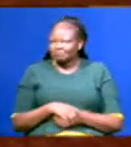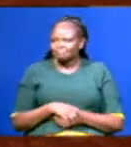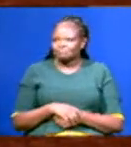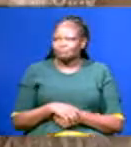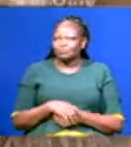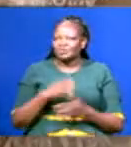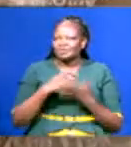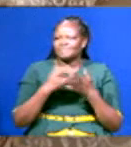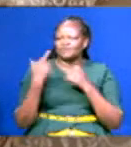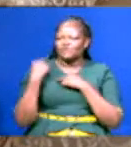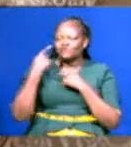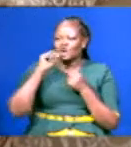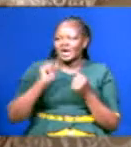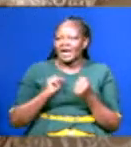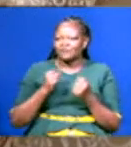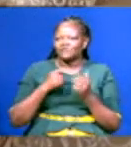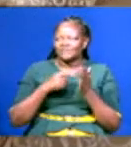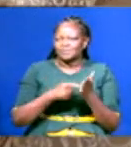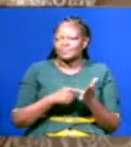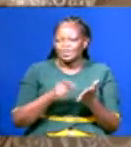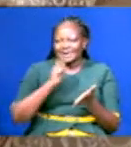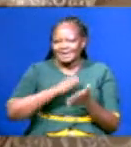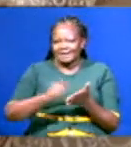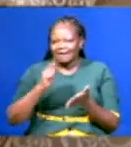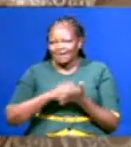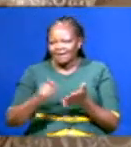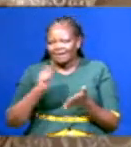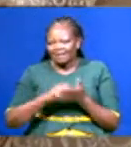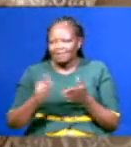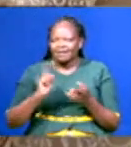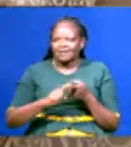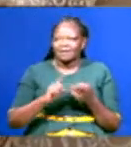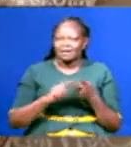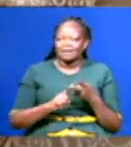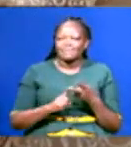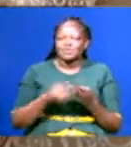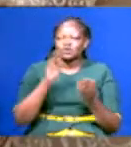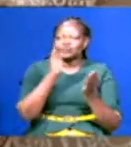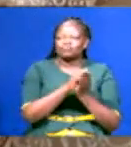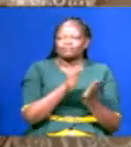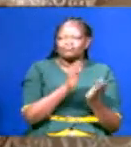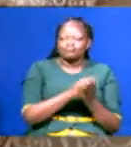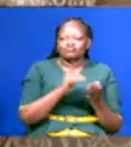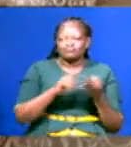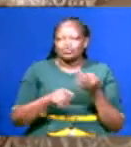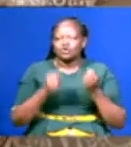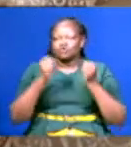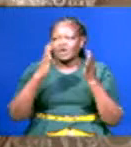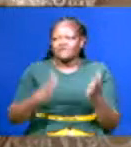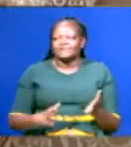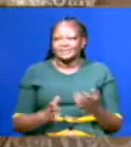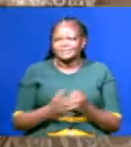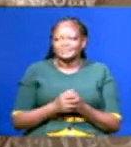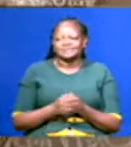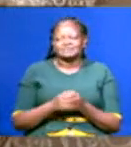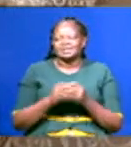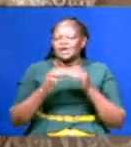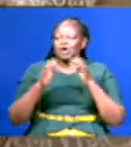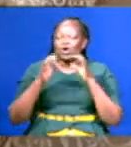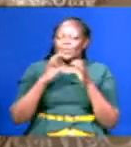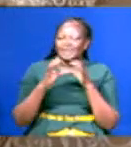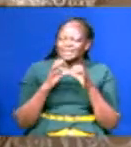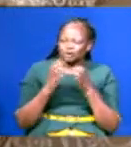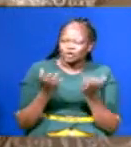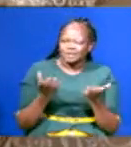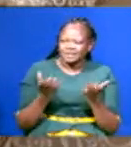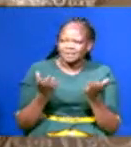you know, like clerical, being, you know, stores, drivers, signalers, communicators.